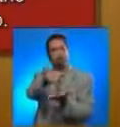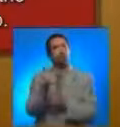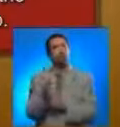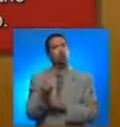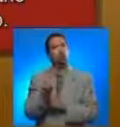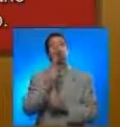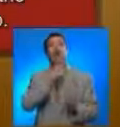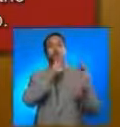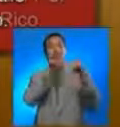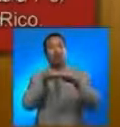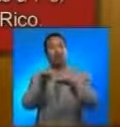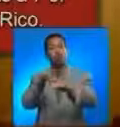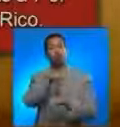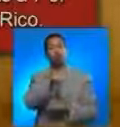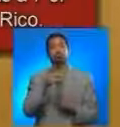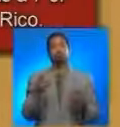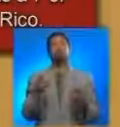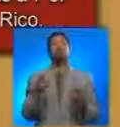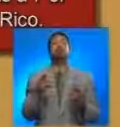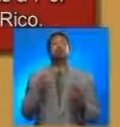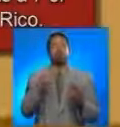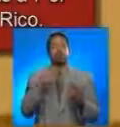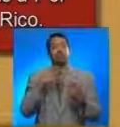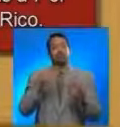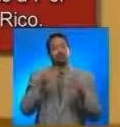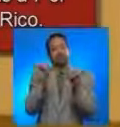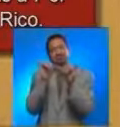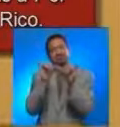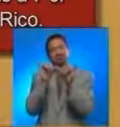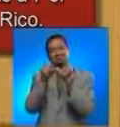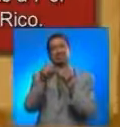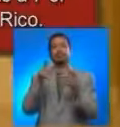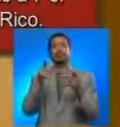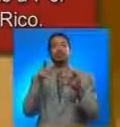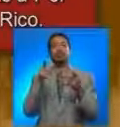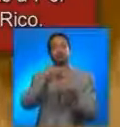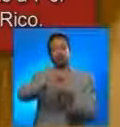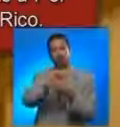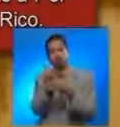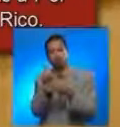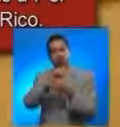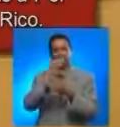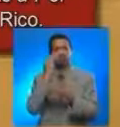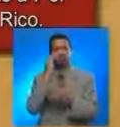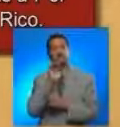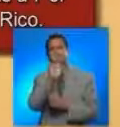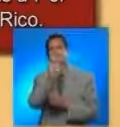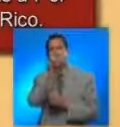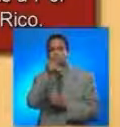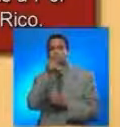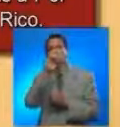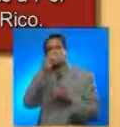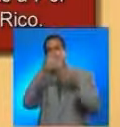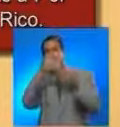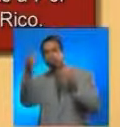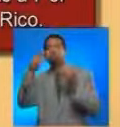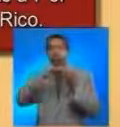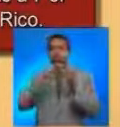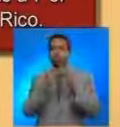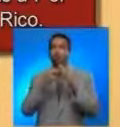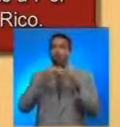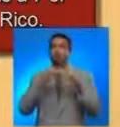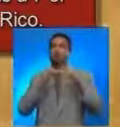Rico. The earthquake's intensity, according to the modified Mercalli scale, is 7 or more in any point in